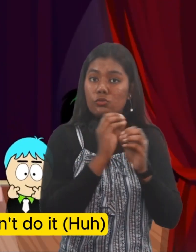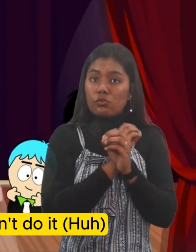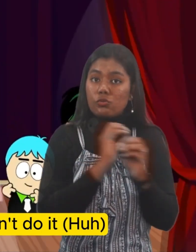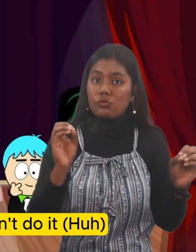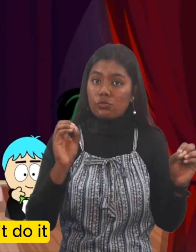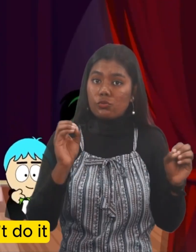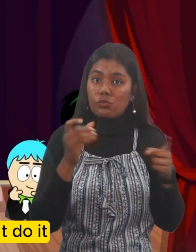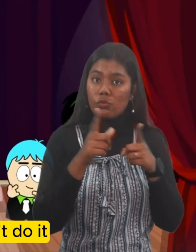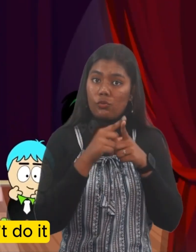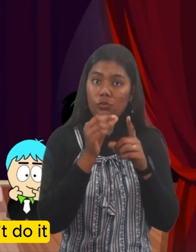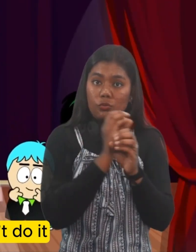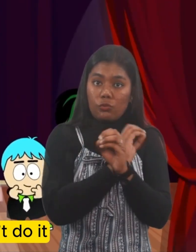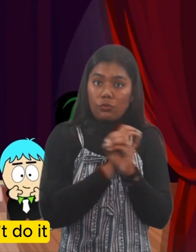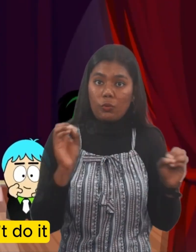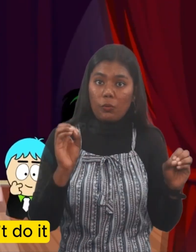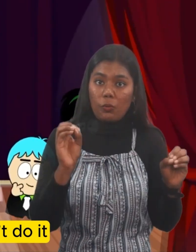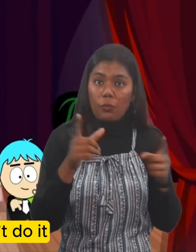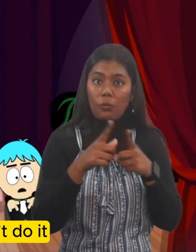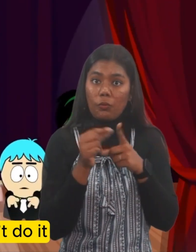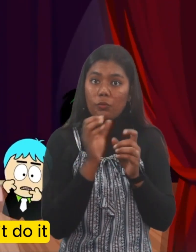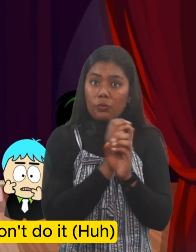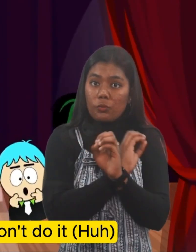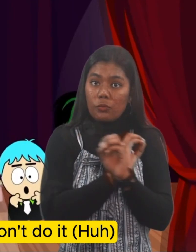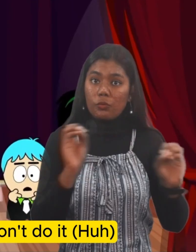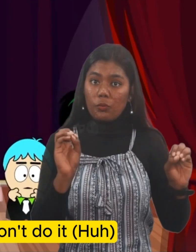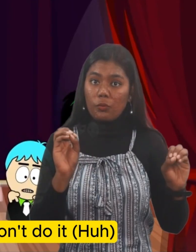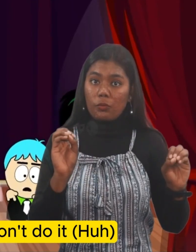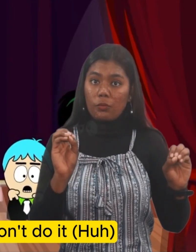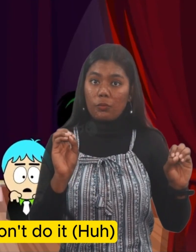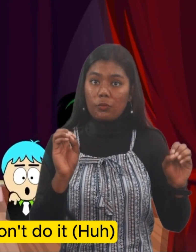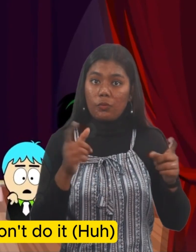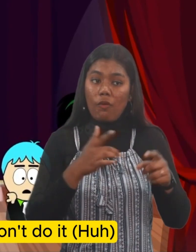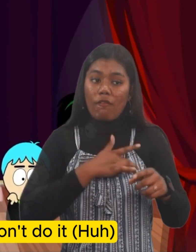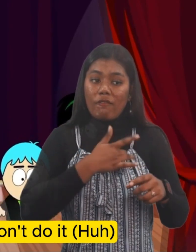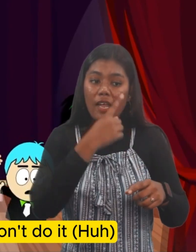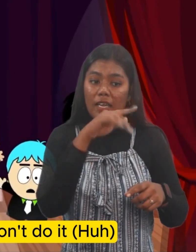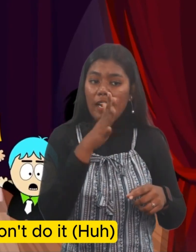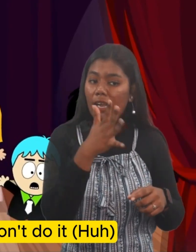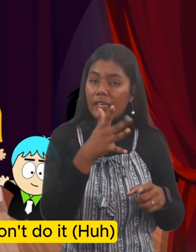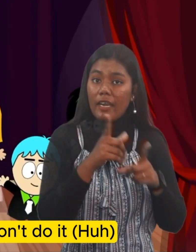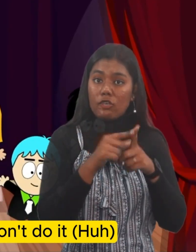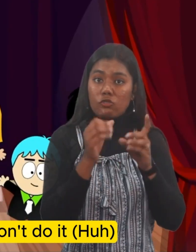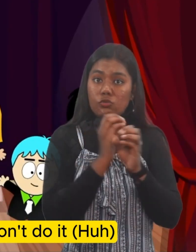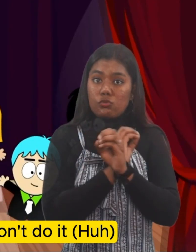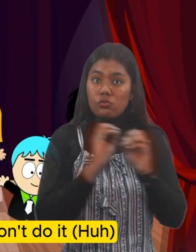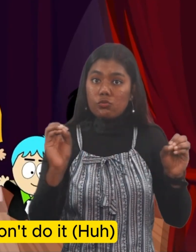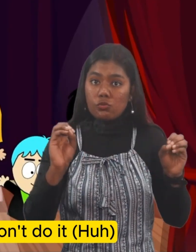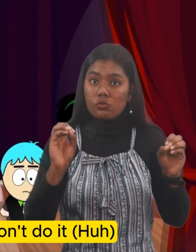Don't do it. Don't do it. Oh, if it don't feel right, don't do it.